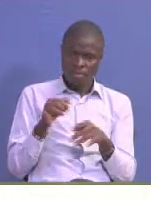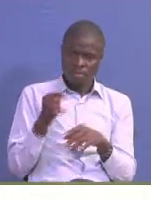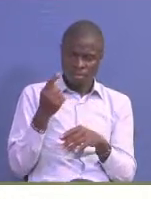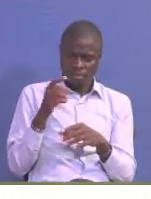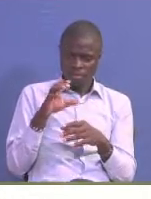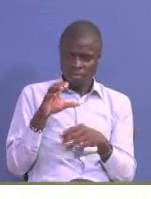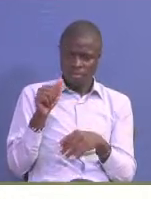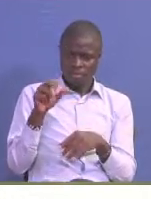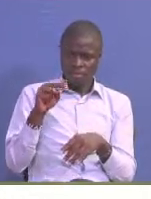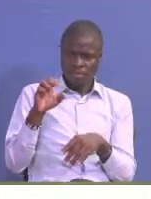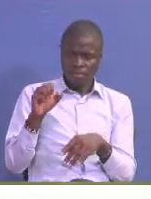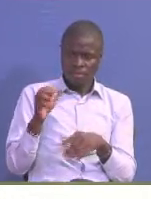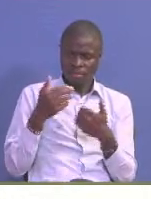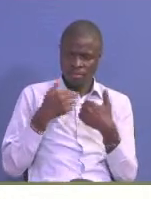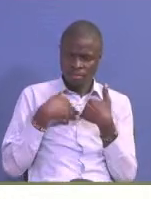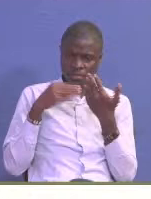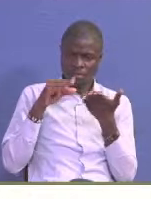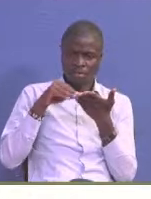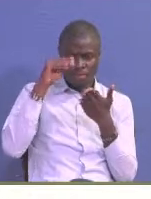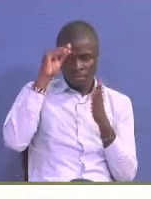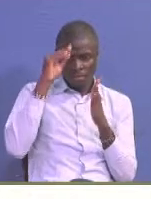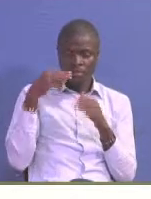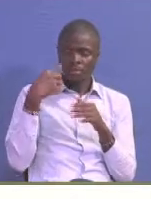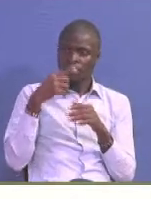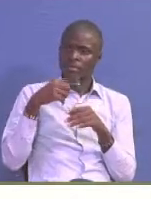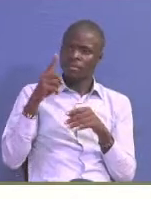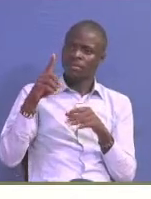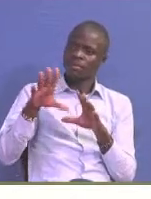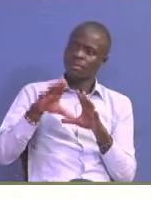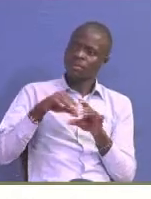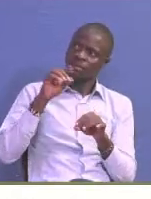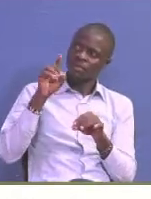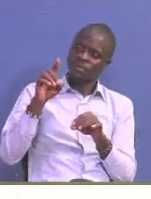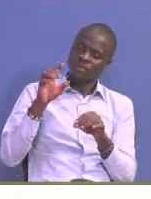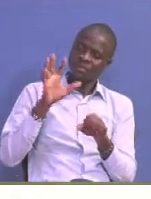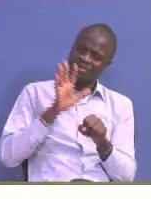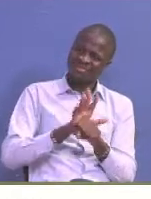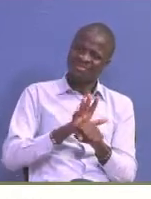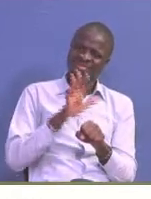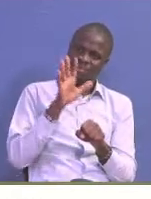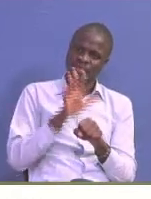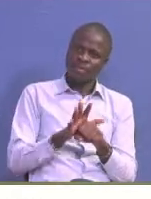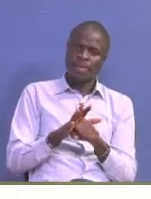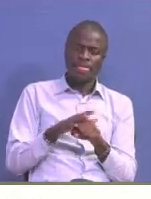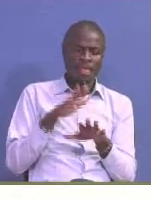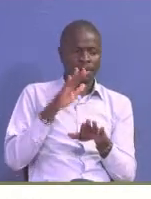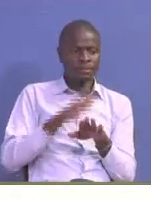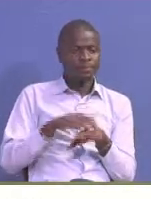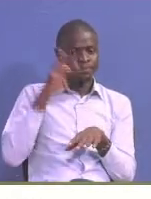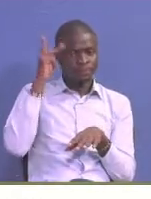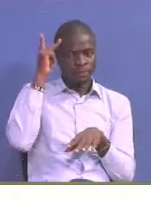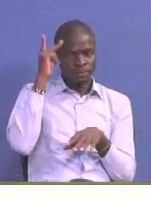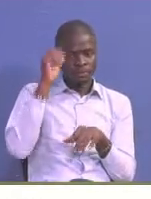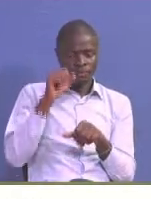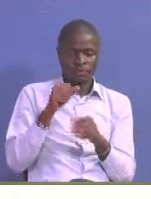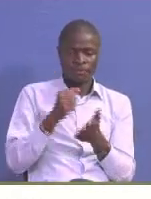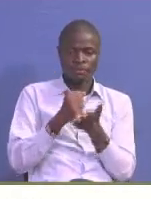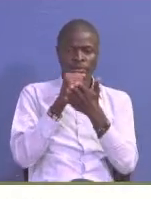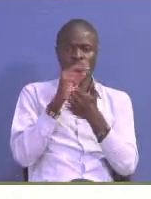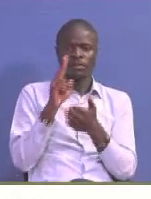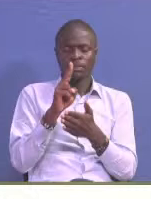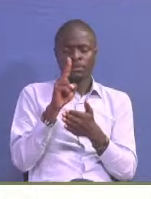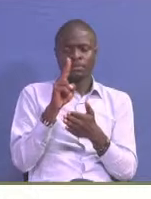have cases where we have our students who study out there, they have a lot of good knowledge, they can really help in